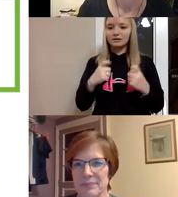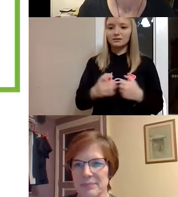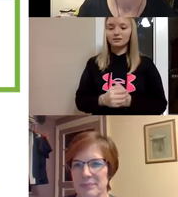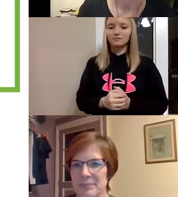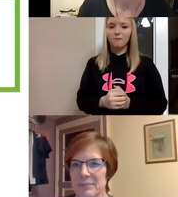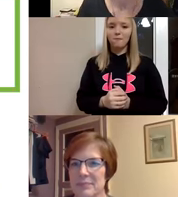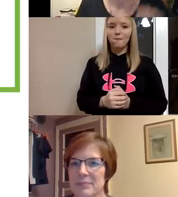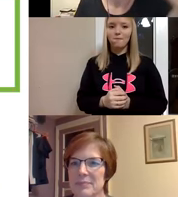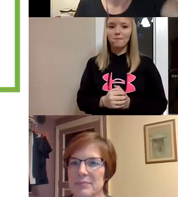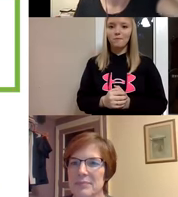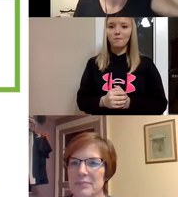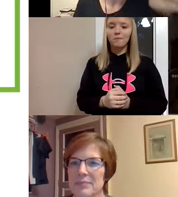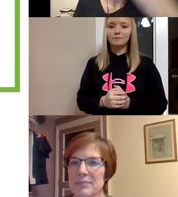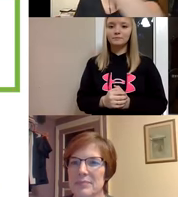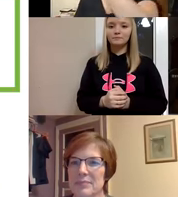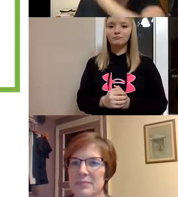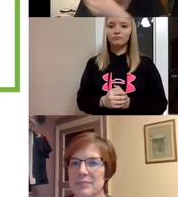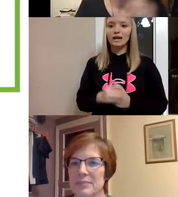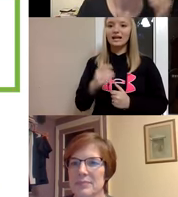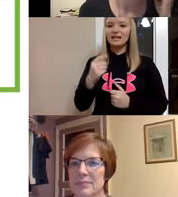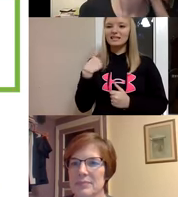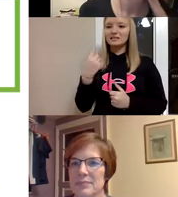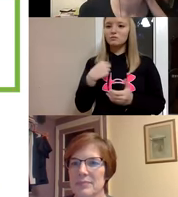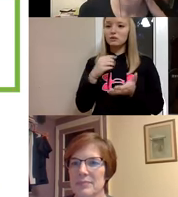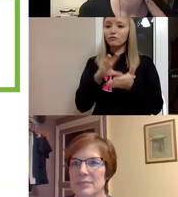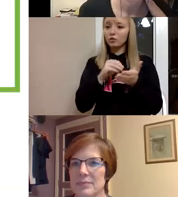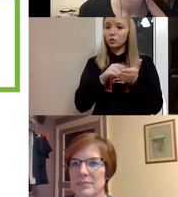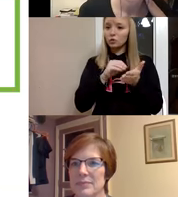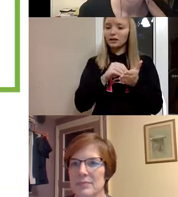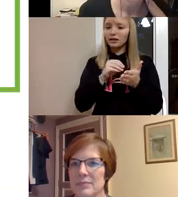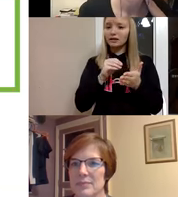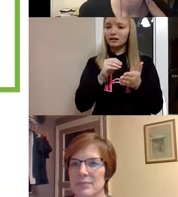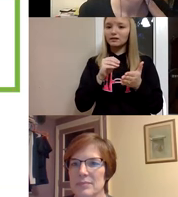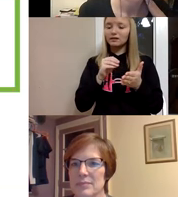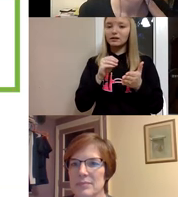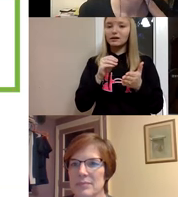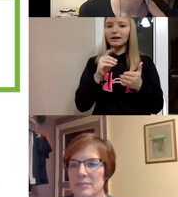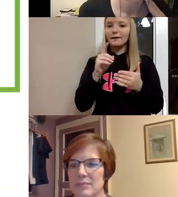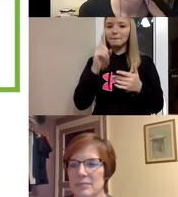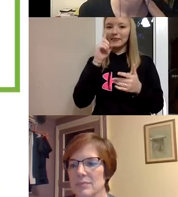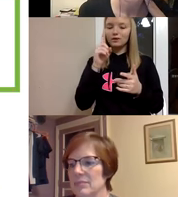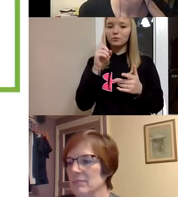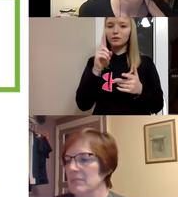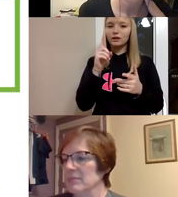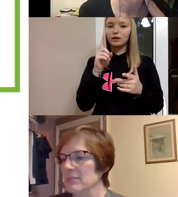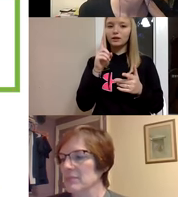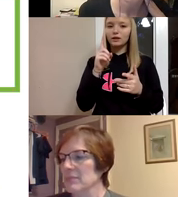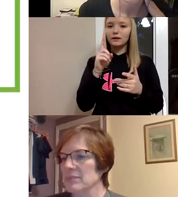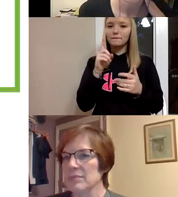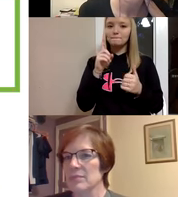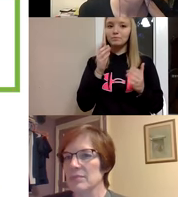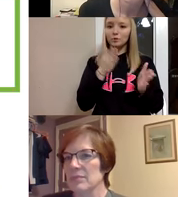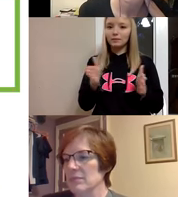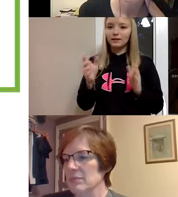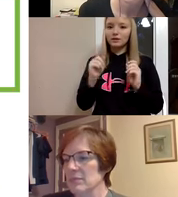And I think since we've recorded this, we will, are we going to upload it? Do you want to upload it to YouTube after this, Brittaney,